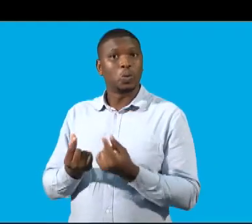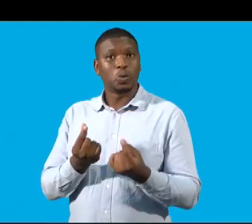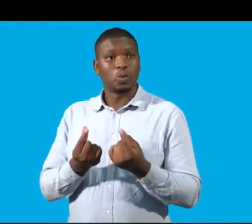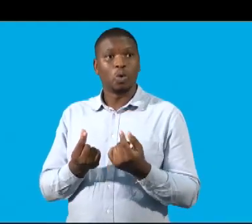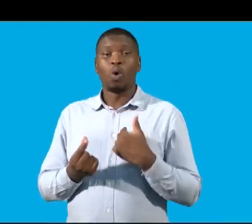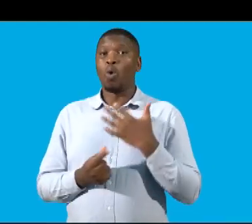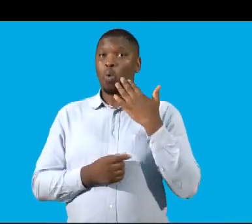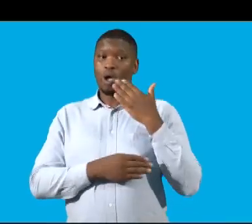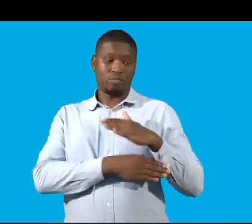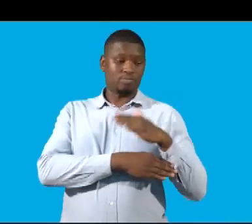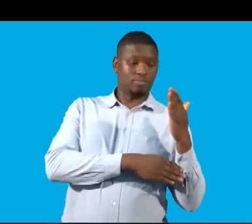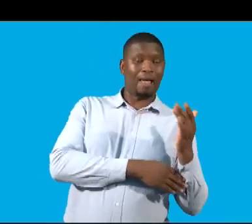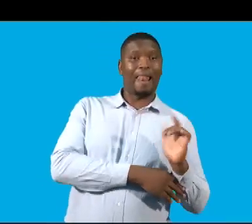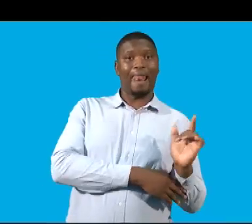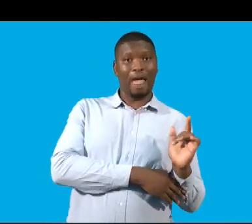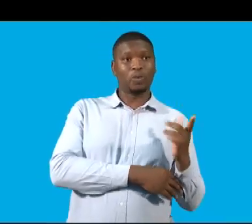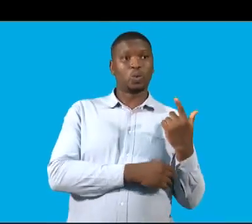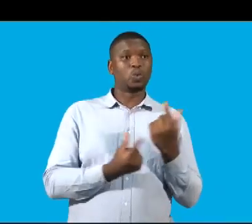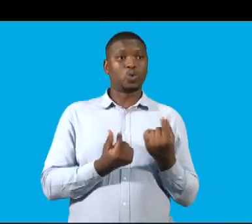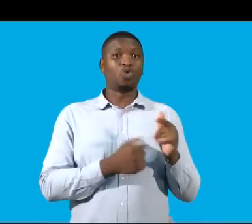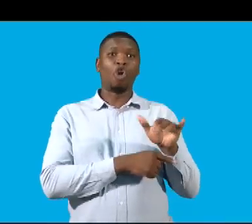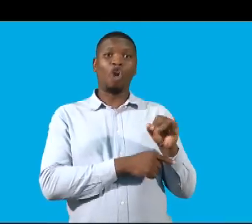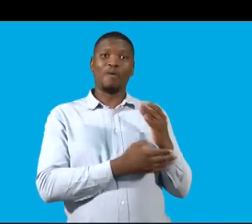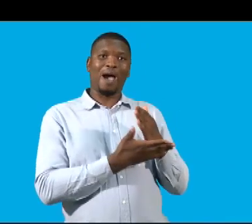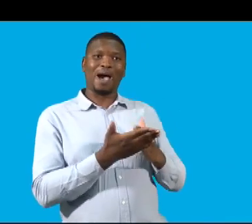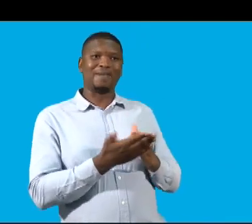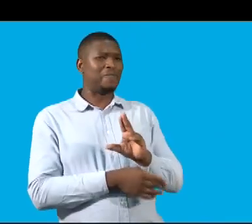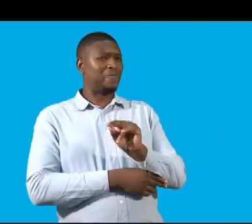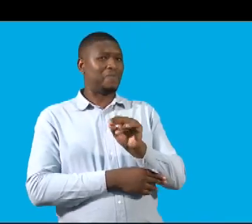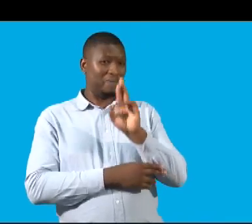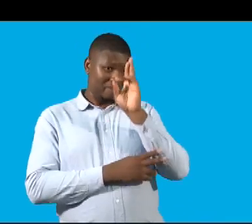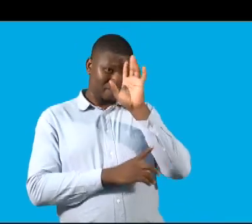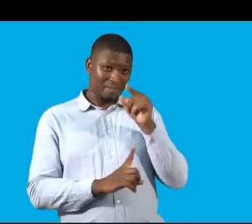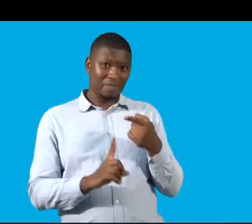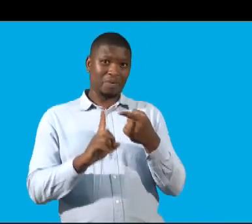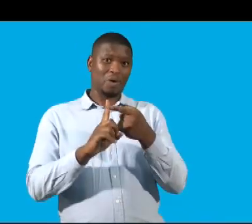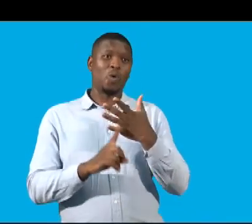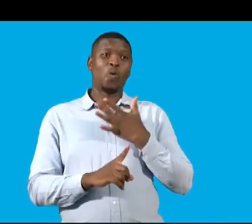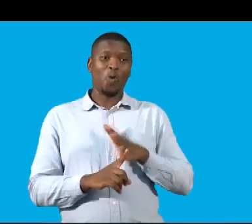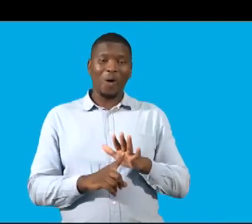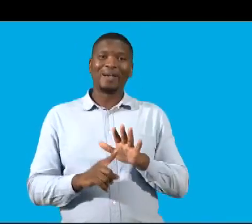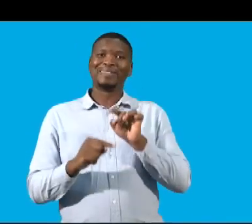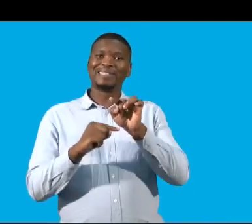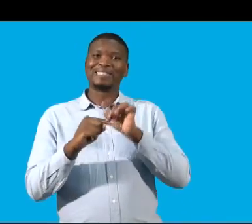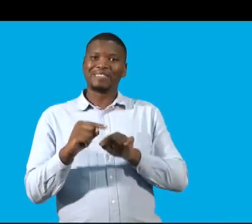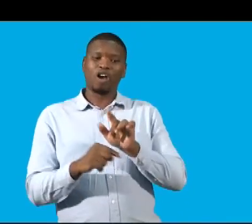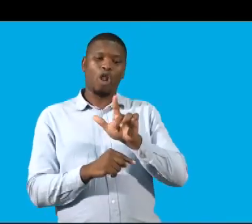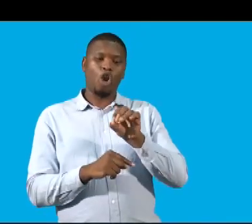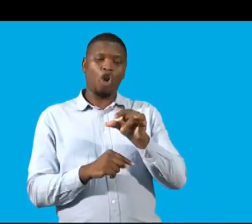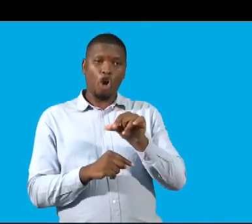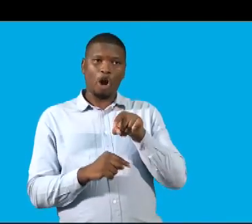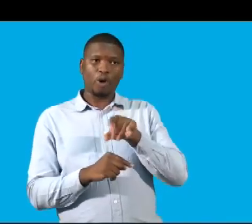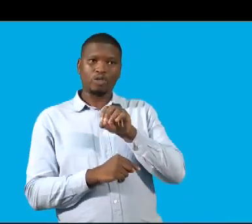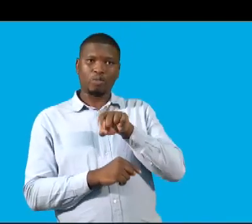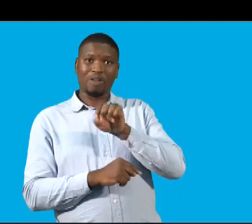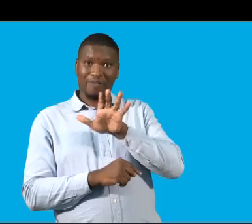that when you get to the left-hand side, you are going to divide by log of a half, but that is not the case. Remember, we are going to divide